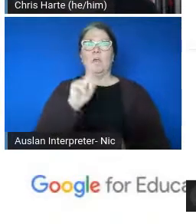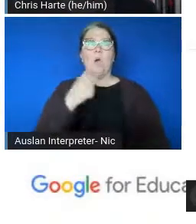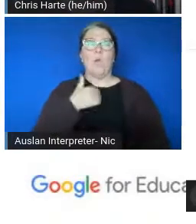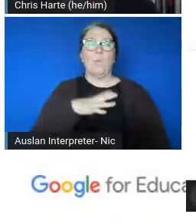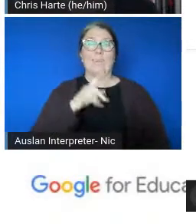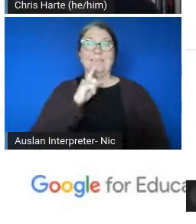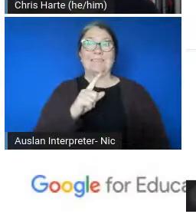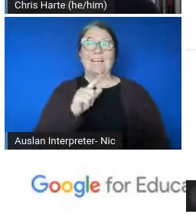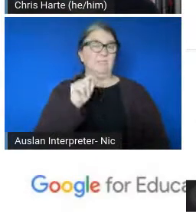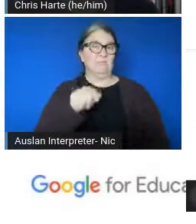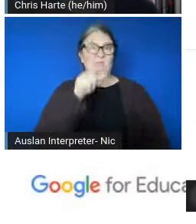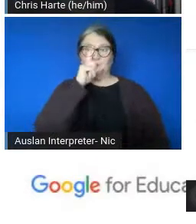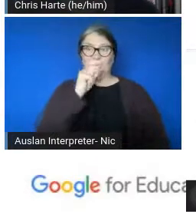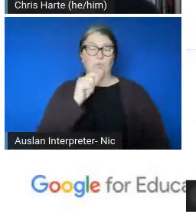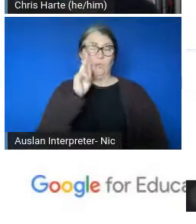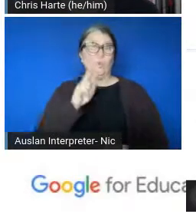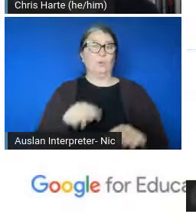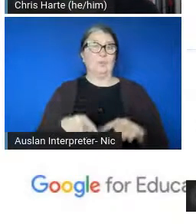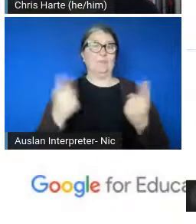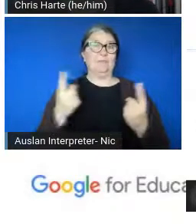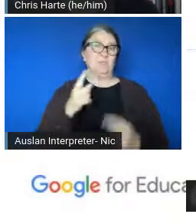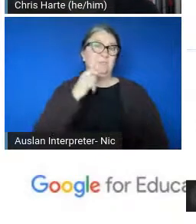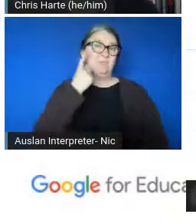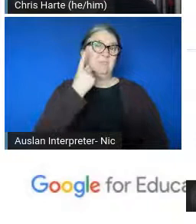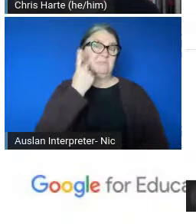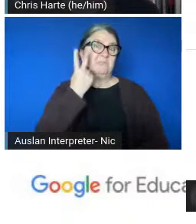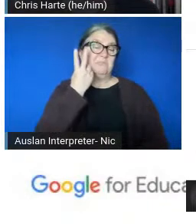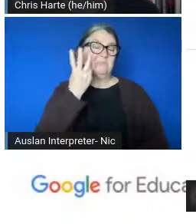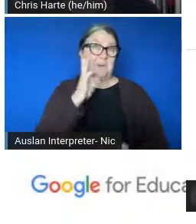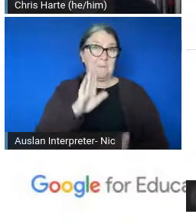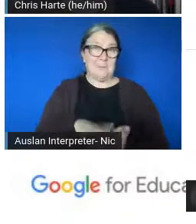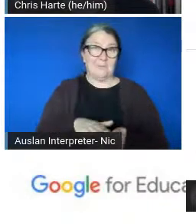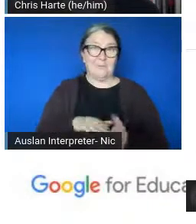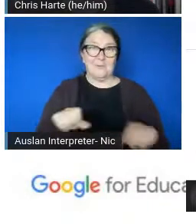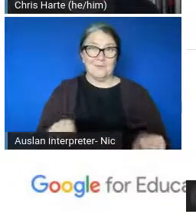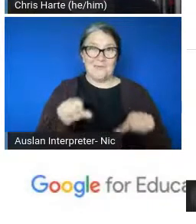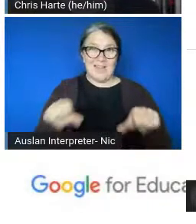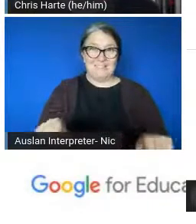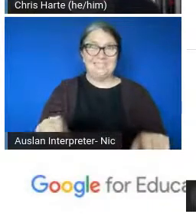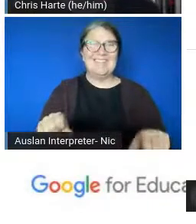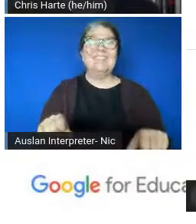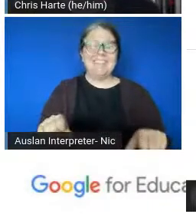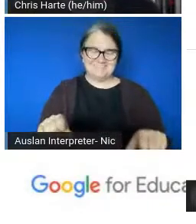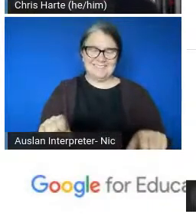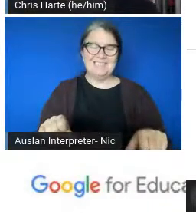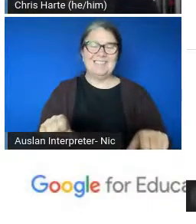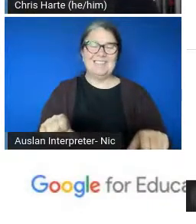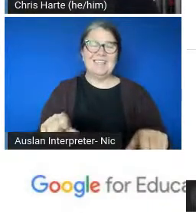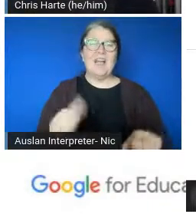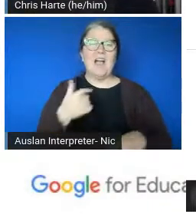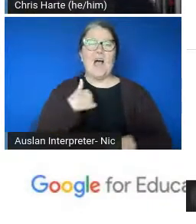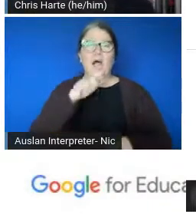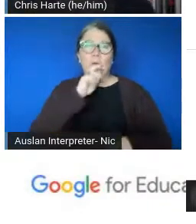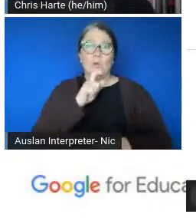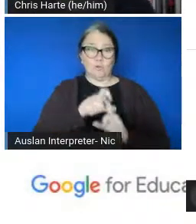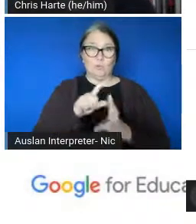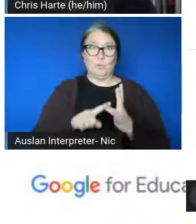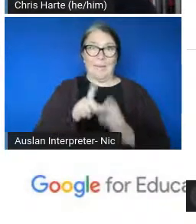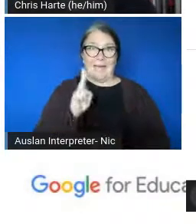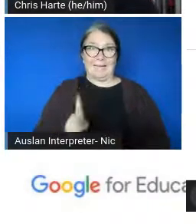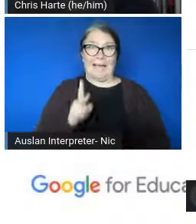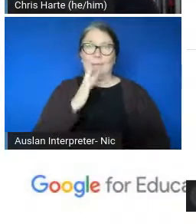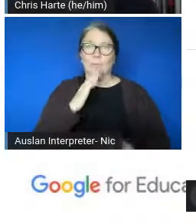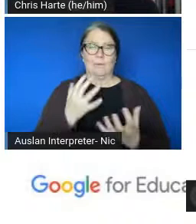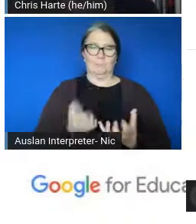well change within a few months. So anyway, I will redo them when we get some new